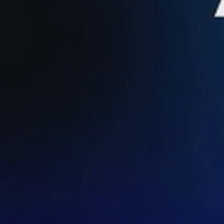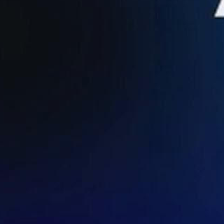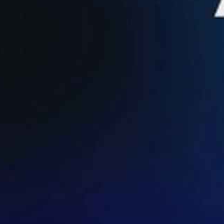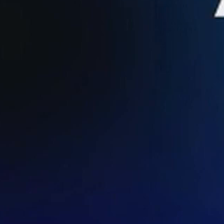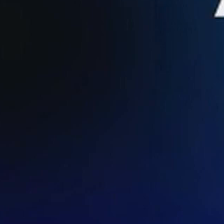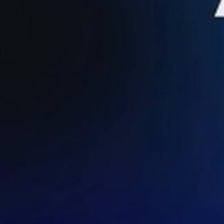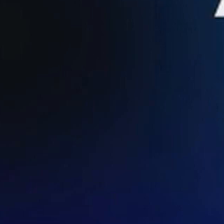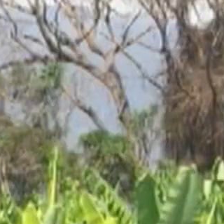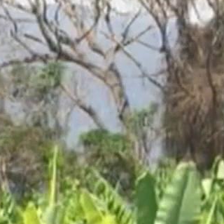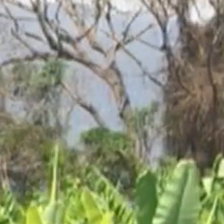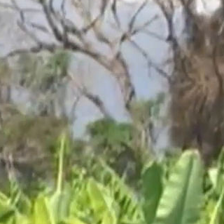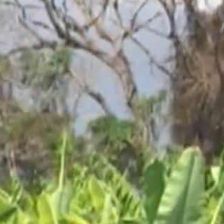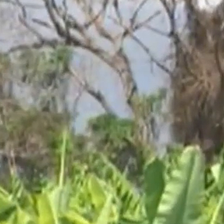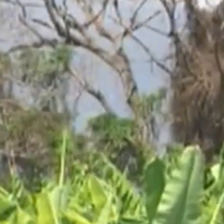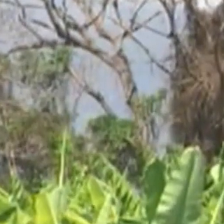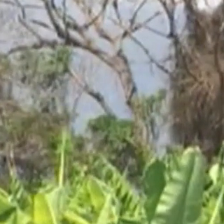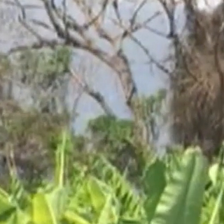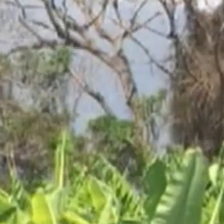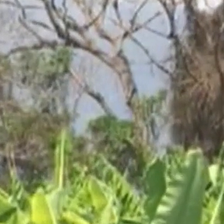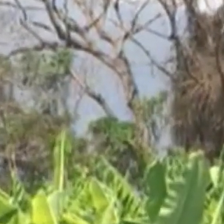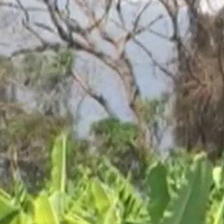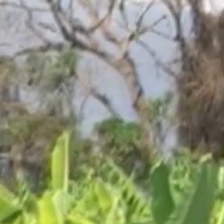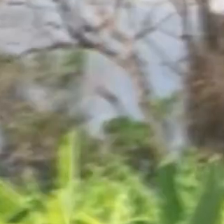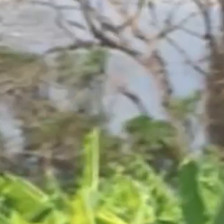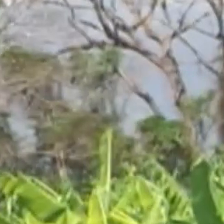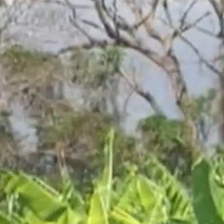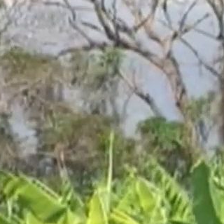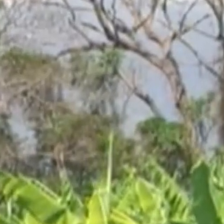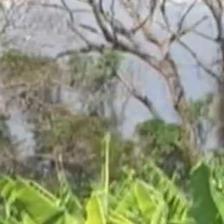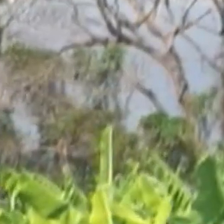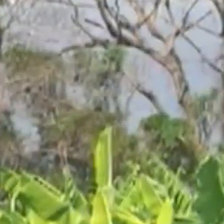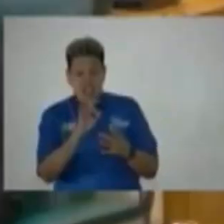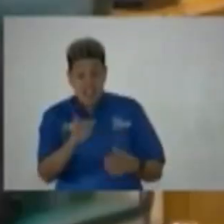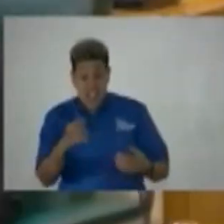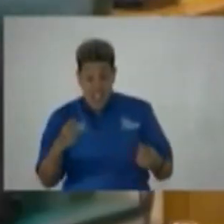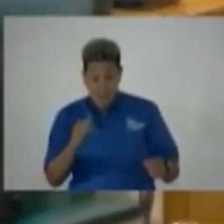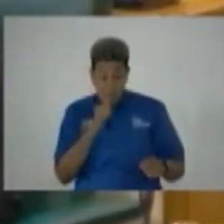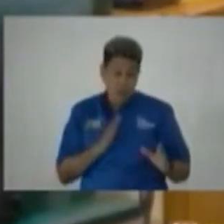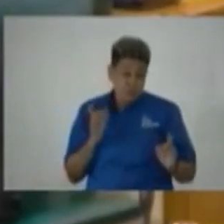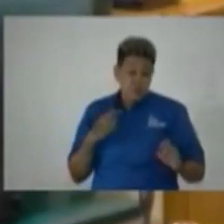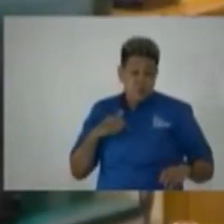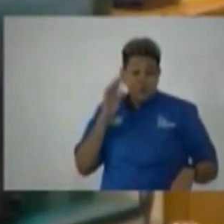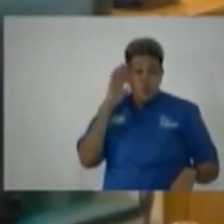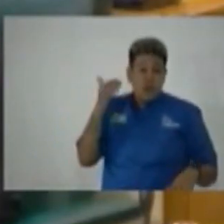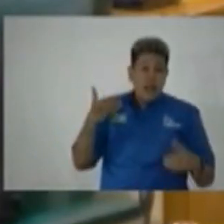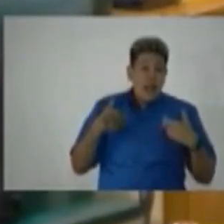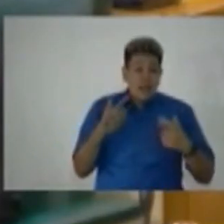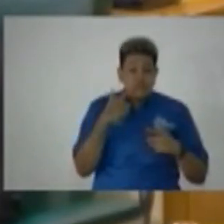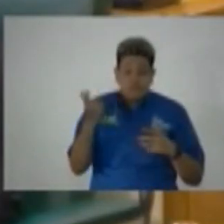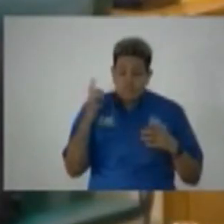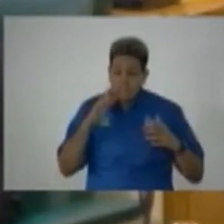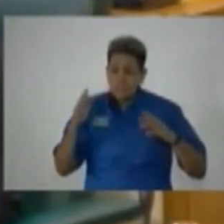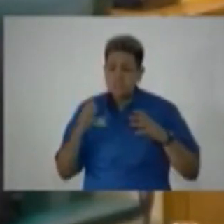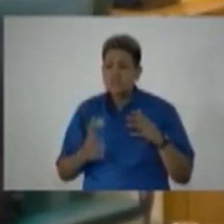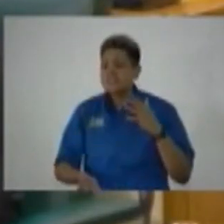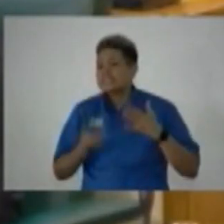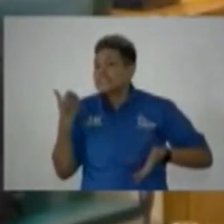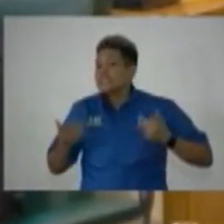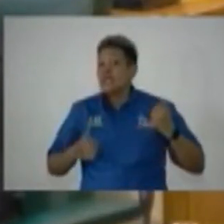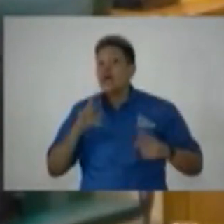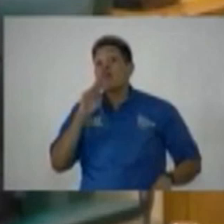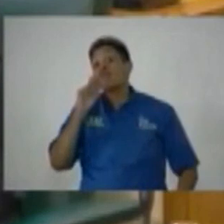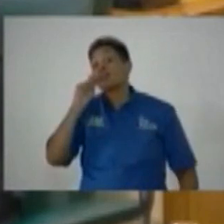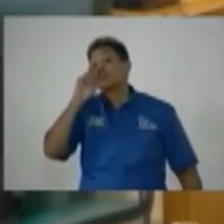practice mulching, using material to cover the soil and preserve moisture. We're going to be helping to desilt reservoirs,